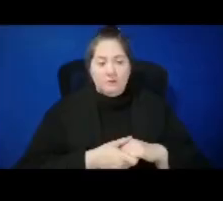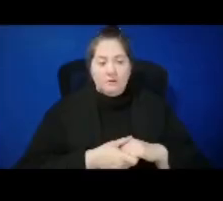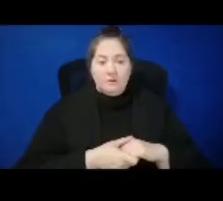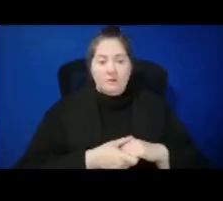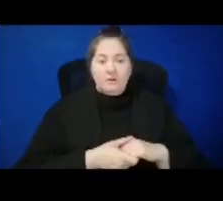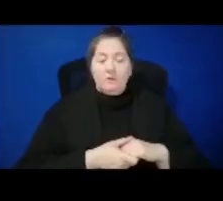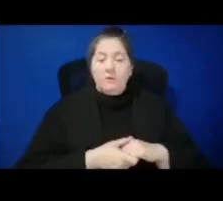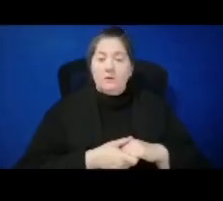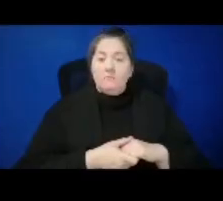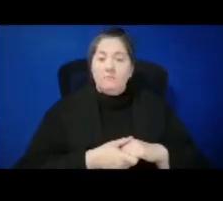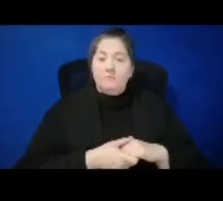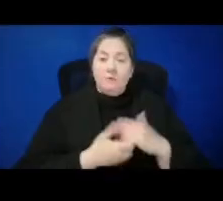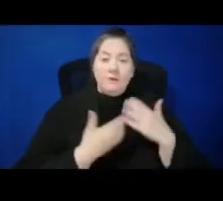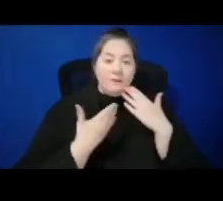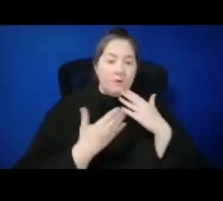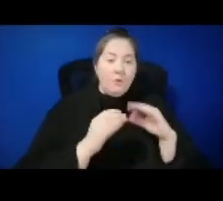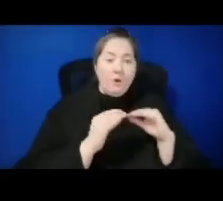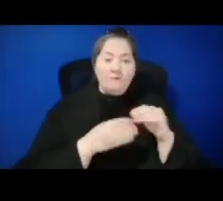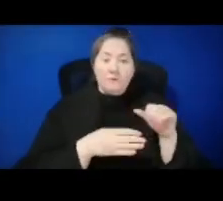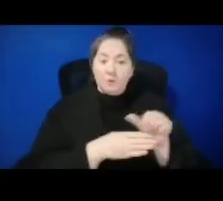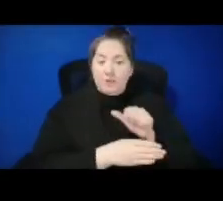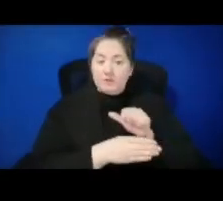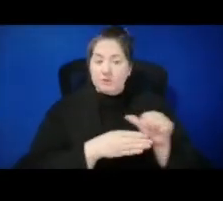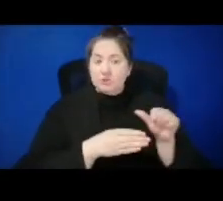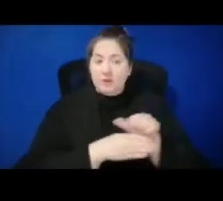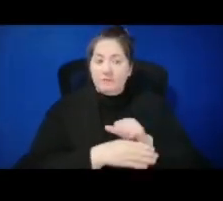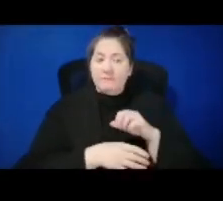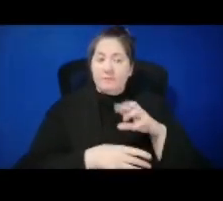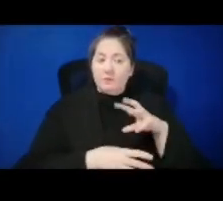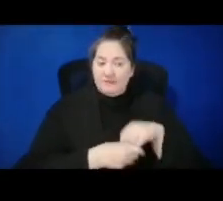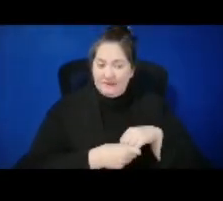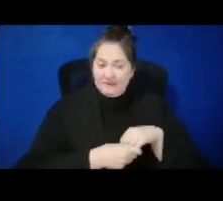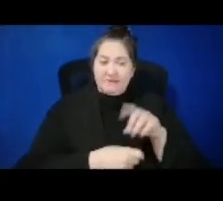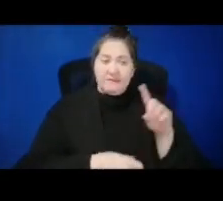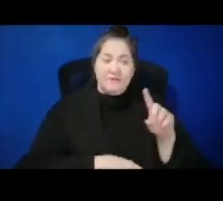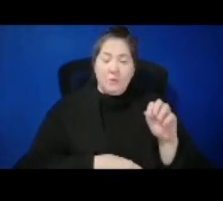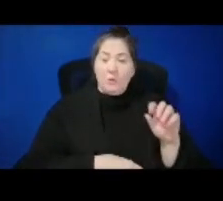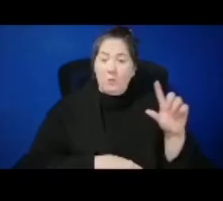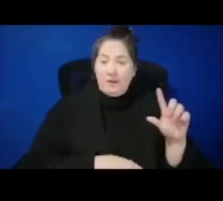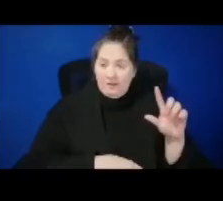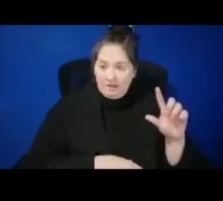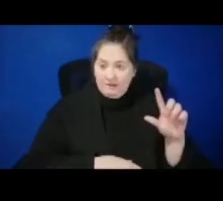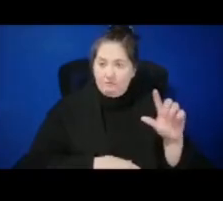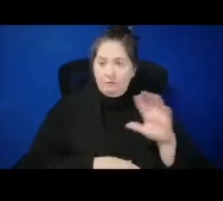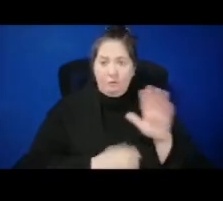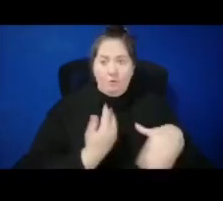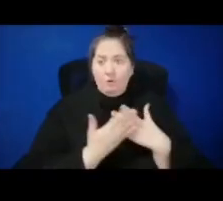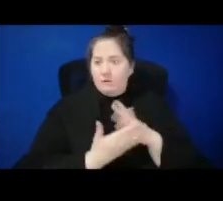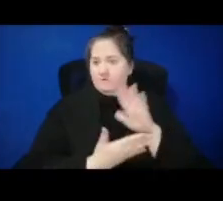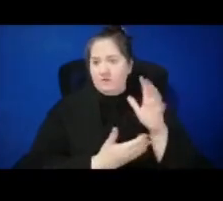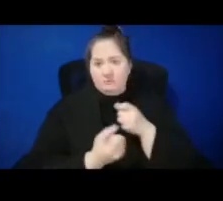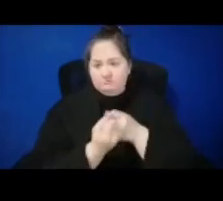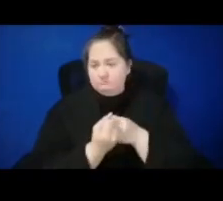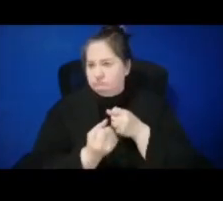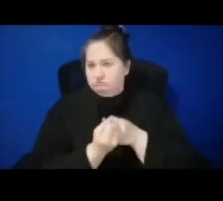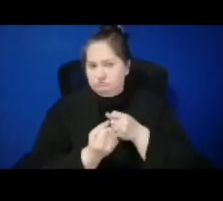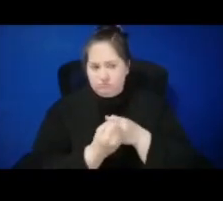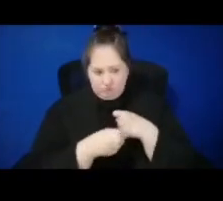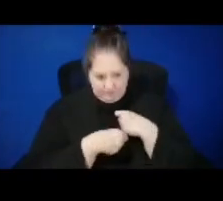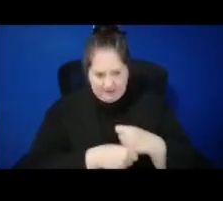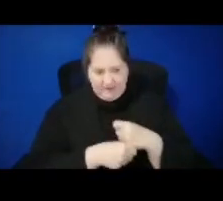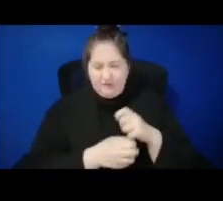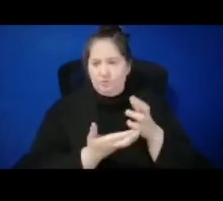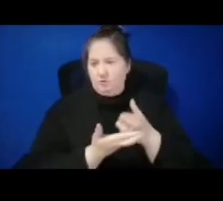a special thank you to the Office of Apprenticeship within DOL for all of their invaluable support to us in creating